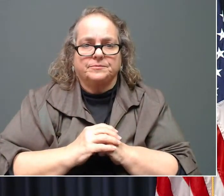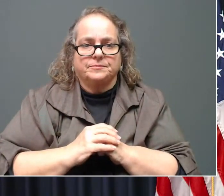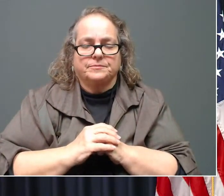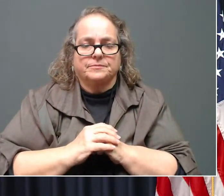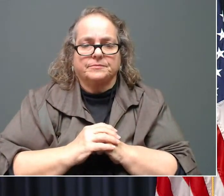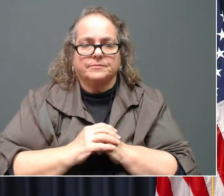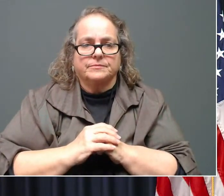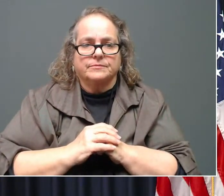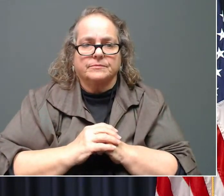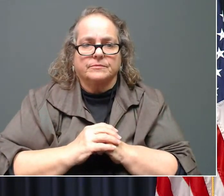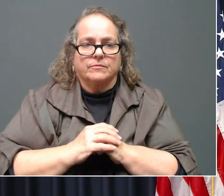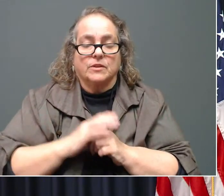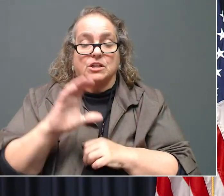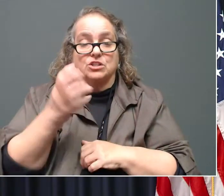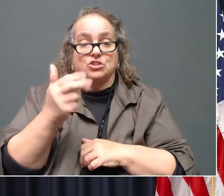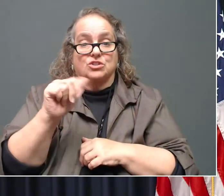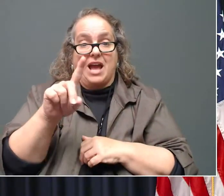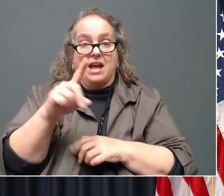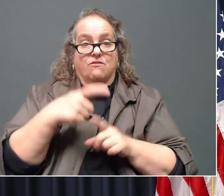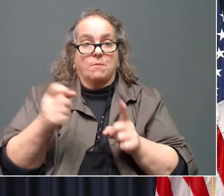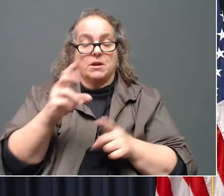Chad Hedrick from WKYT.